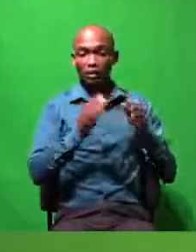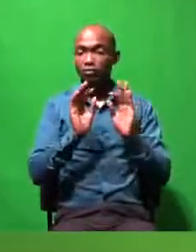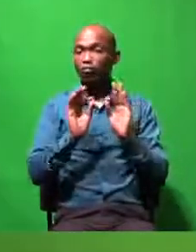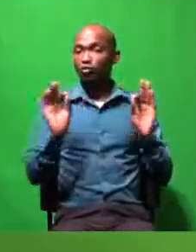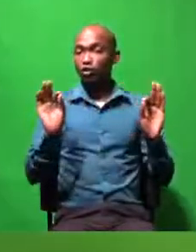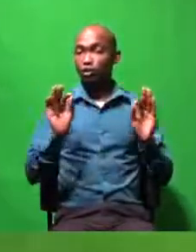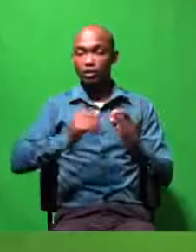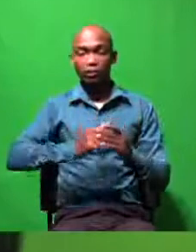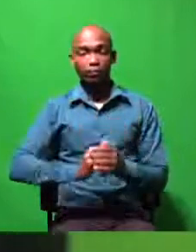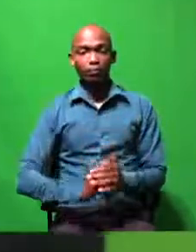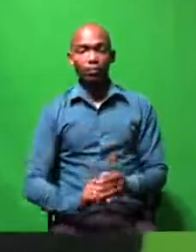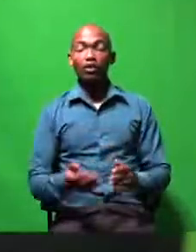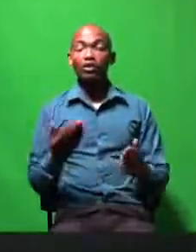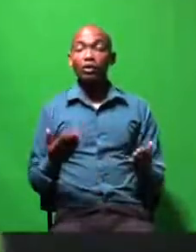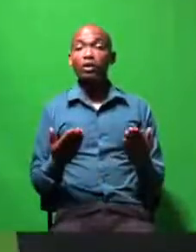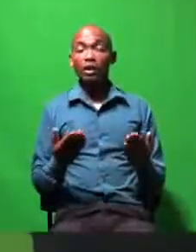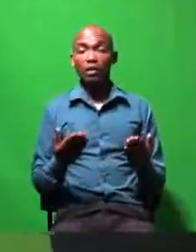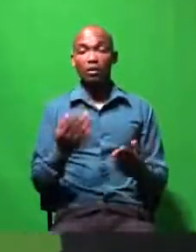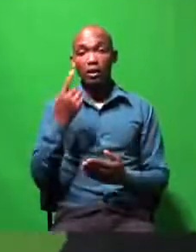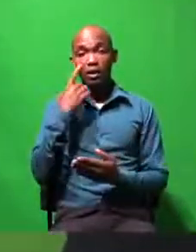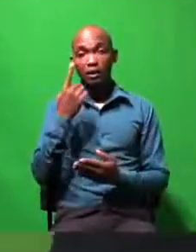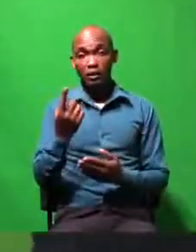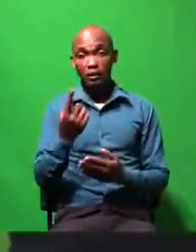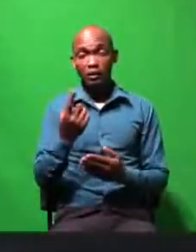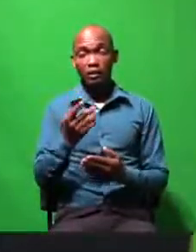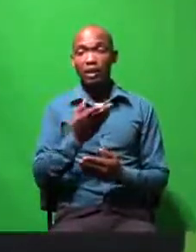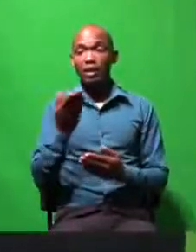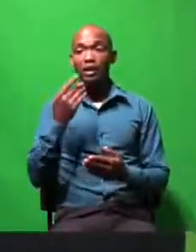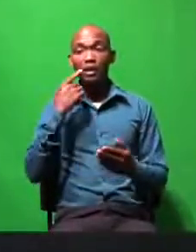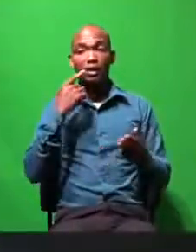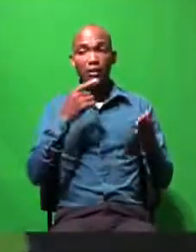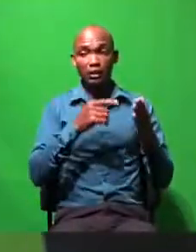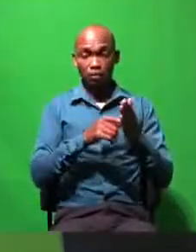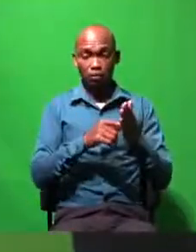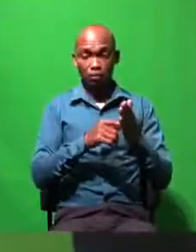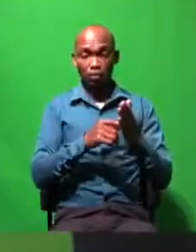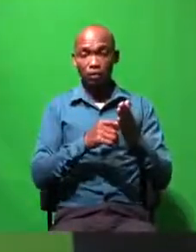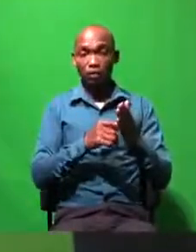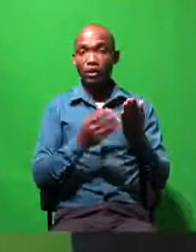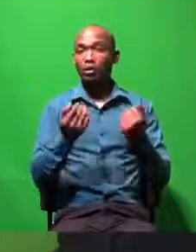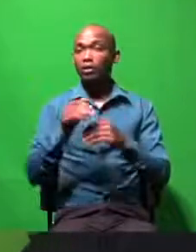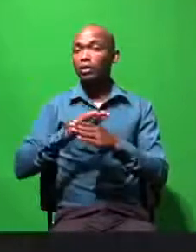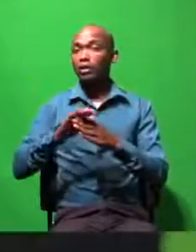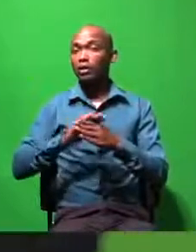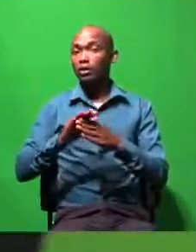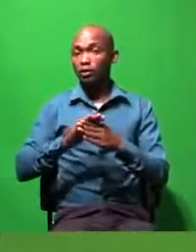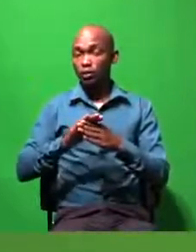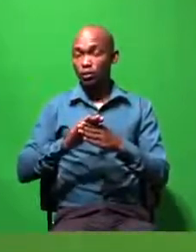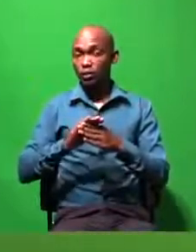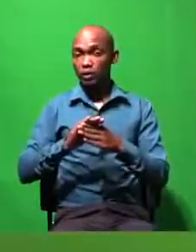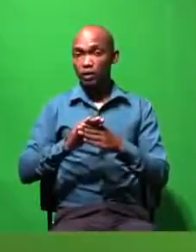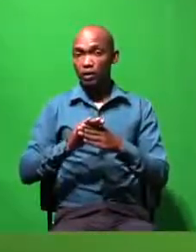Good. So now let us see examples, and we can use the concept